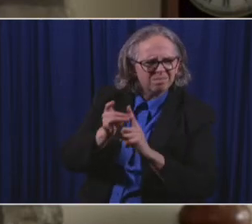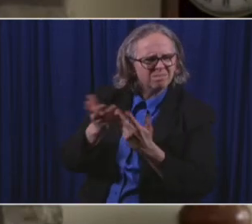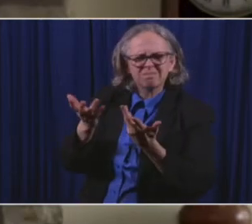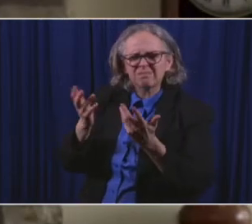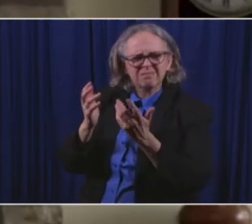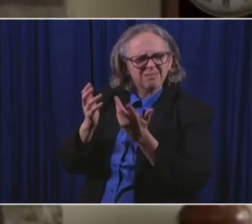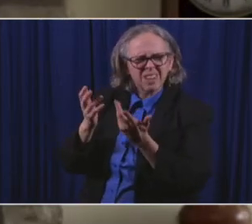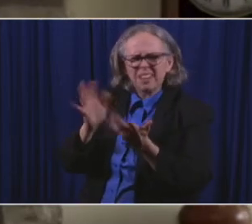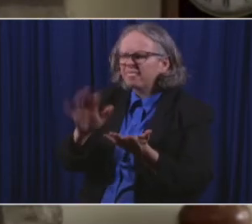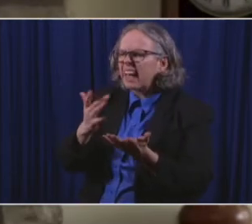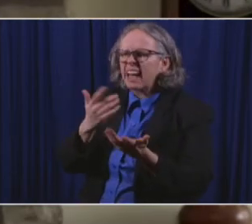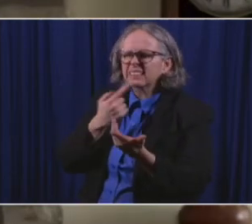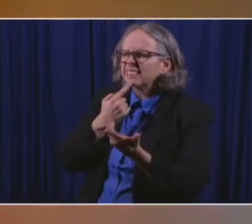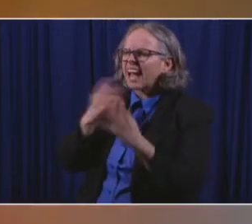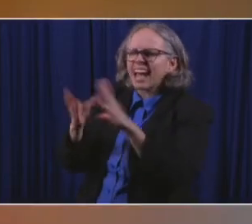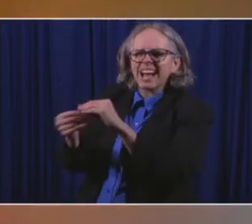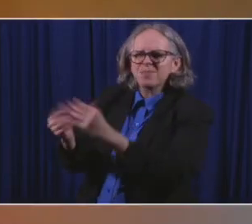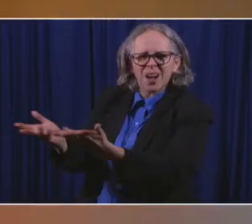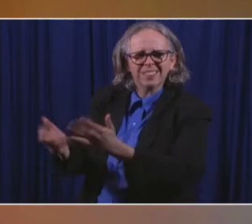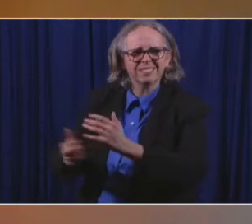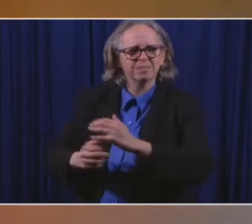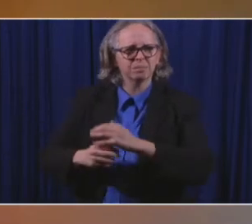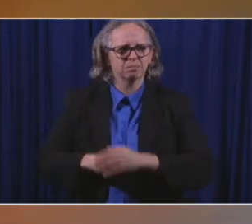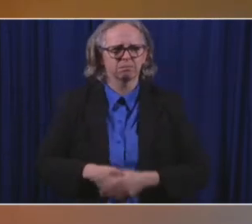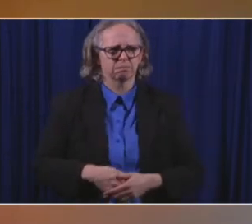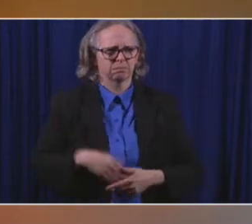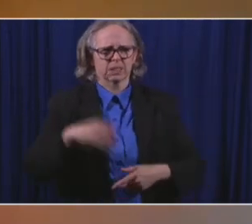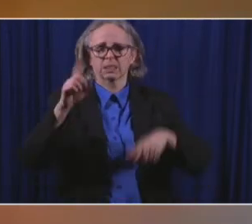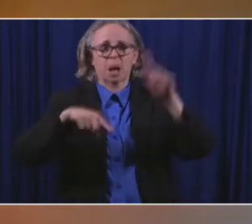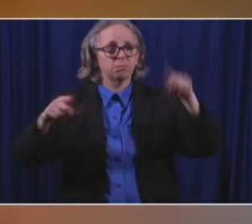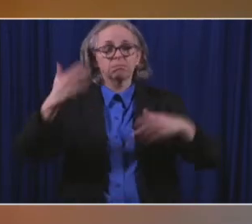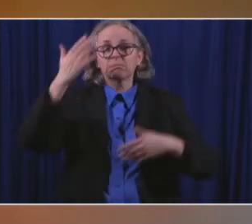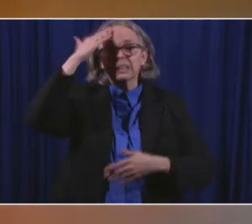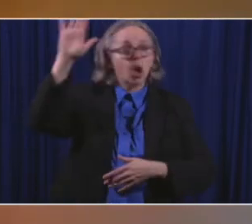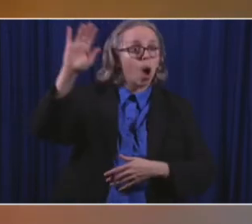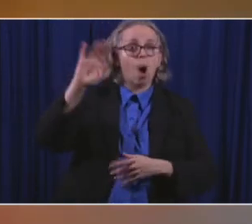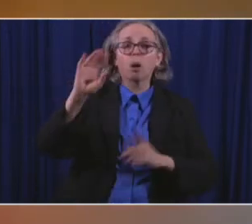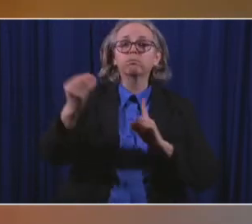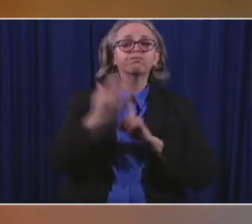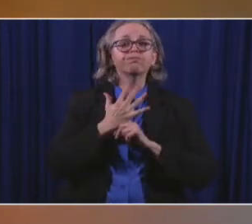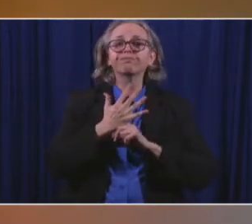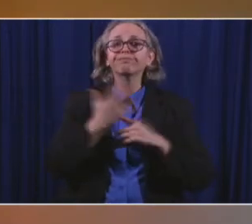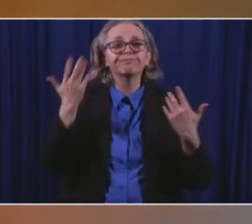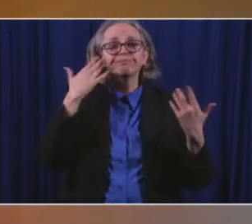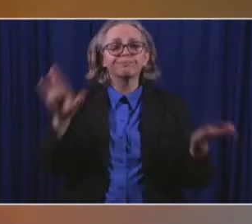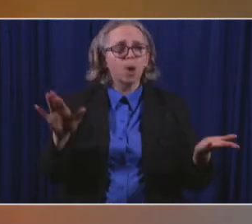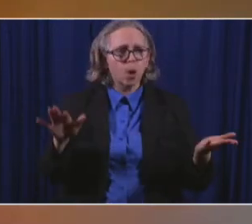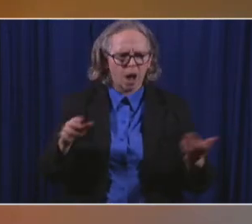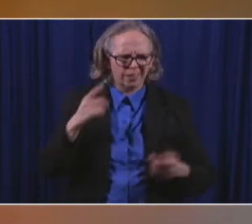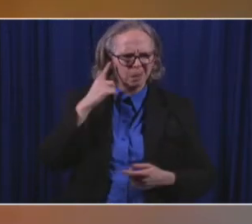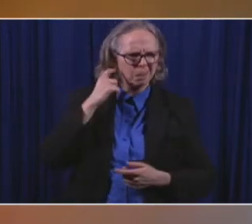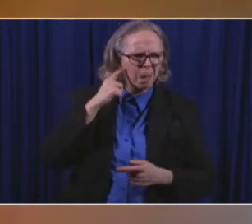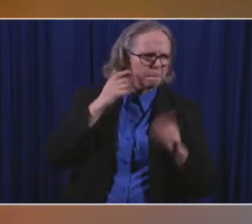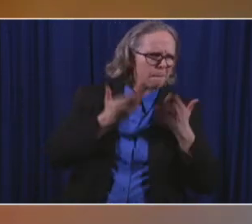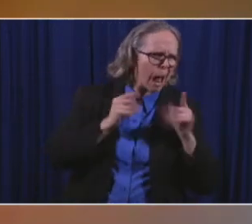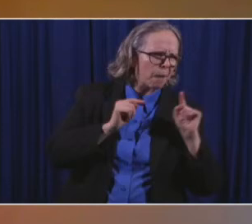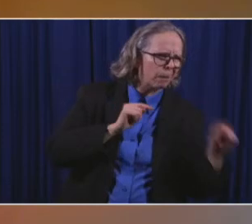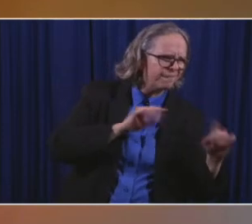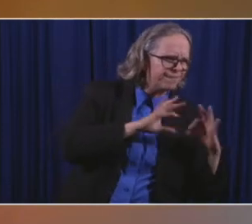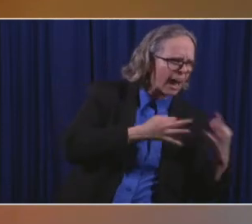say? Some don't know. Others believe it has to do with family gatherings, church